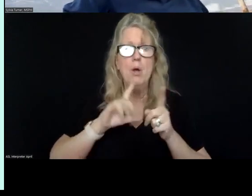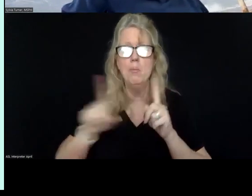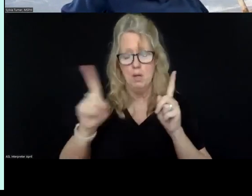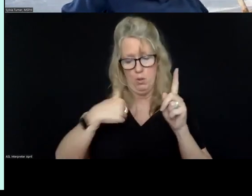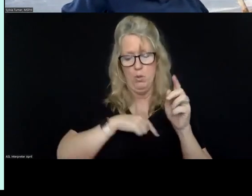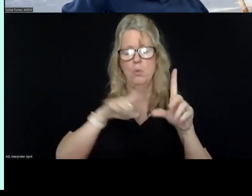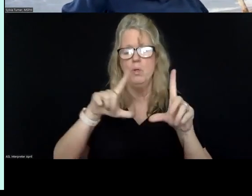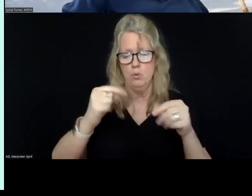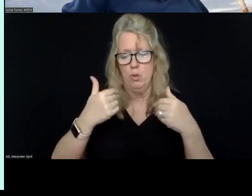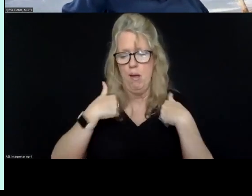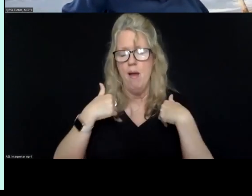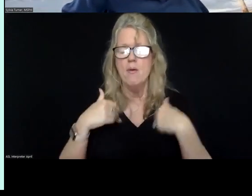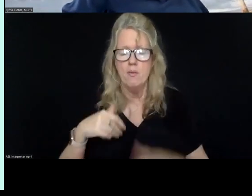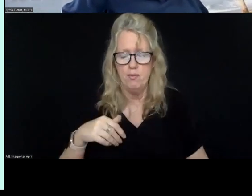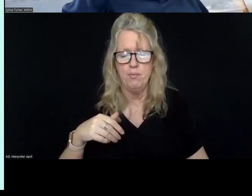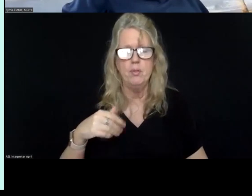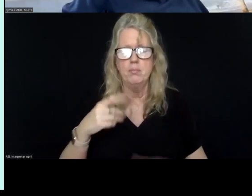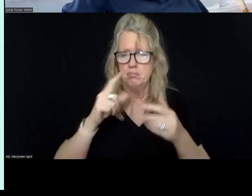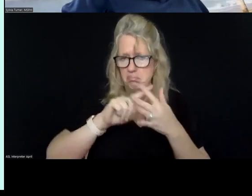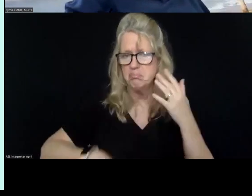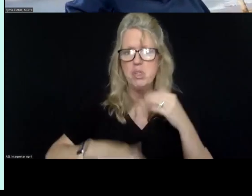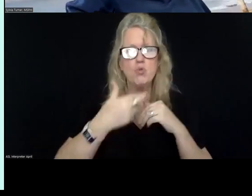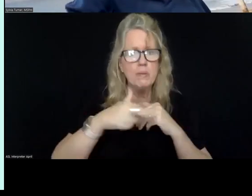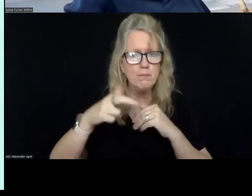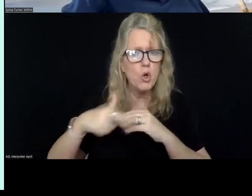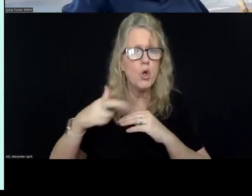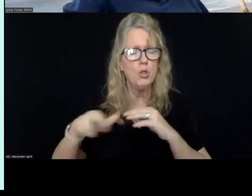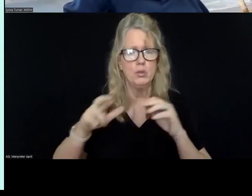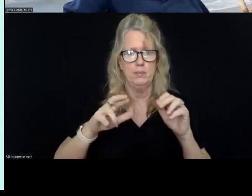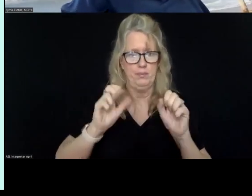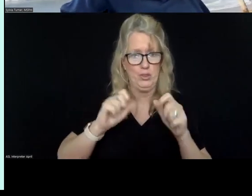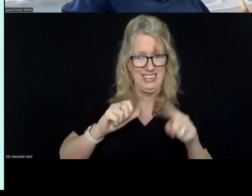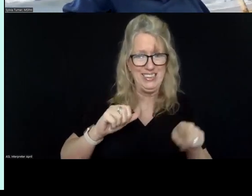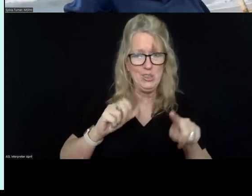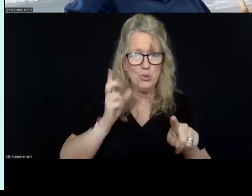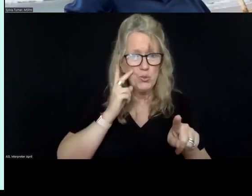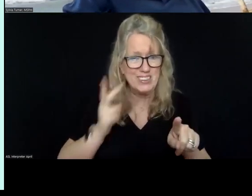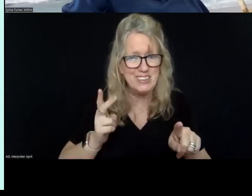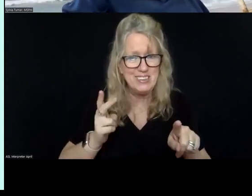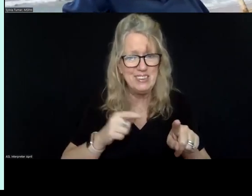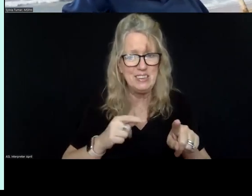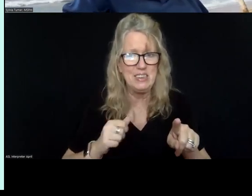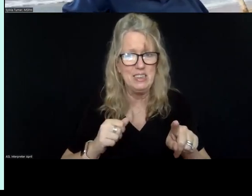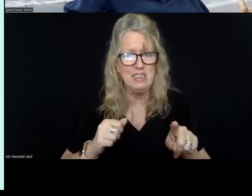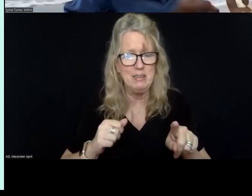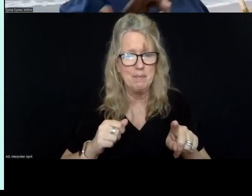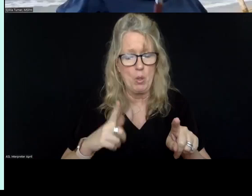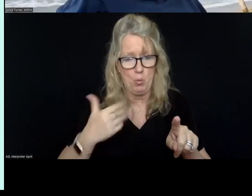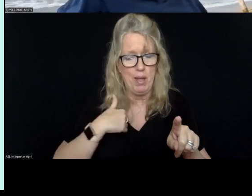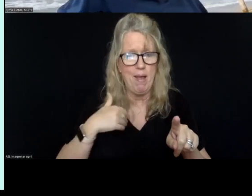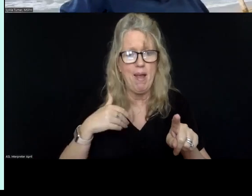have a number of referrals that have been made. You can see here that we have